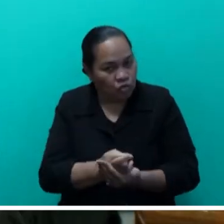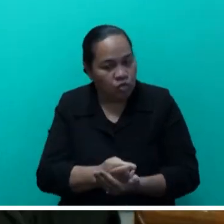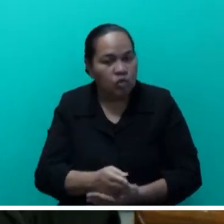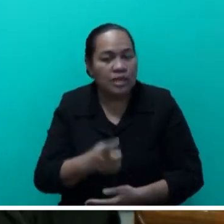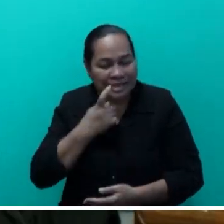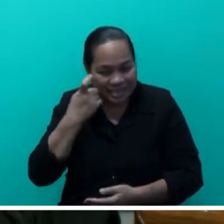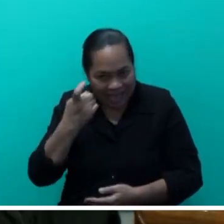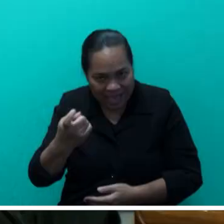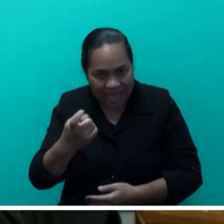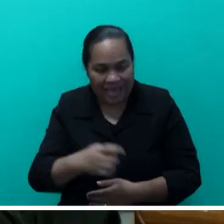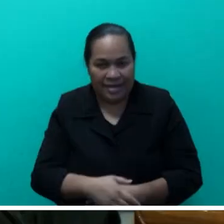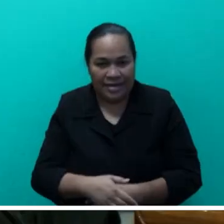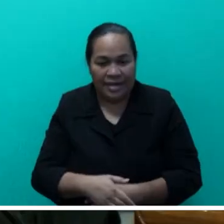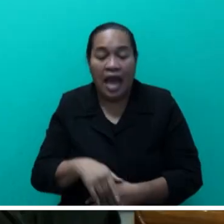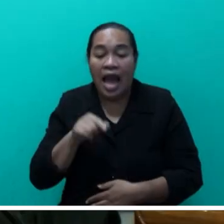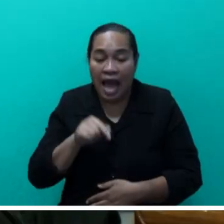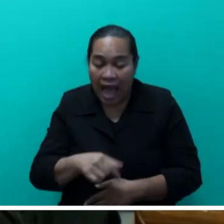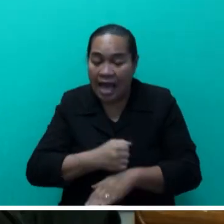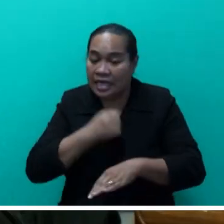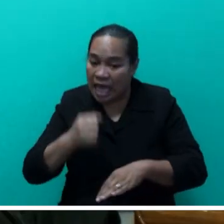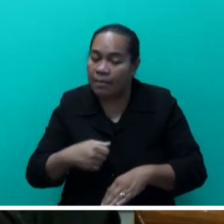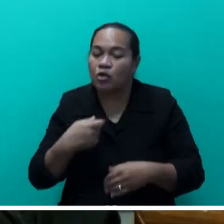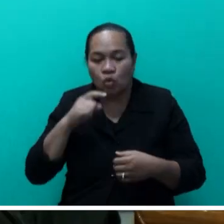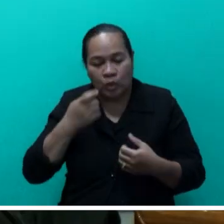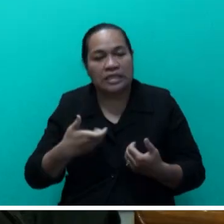Speaker, a government that delivers.